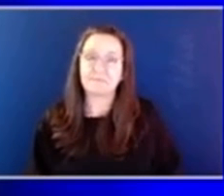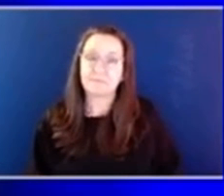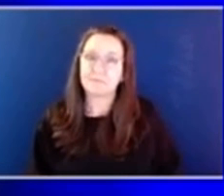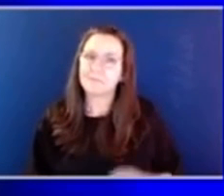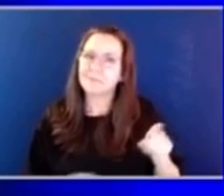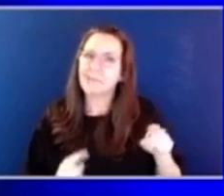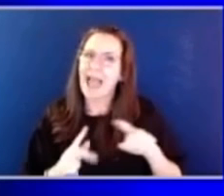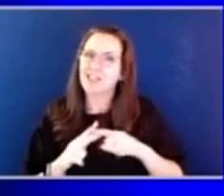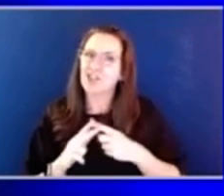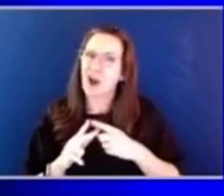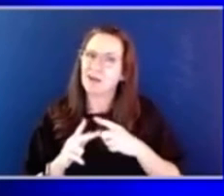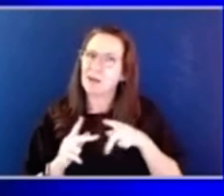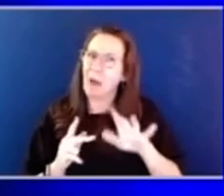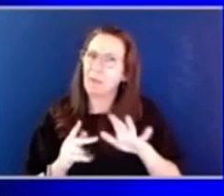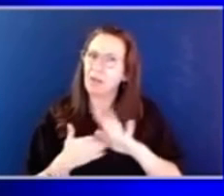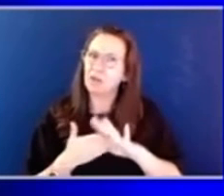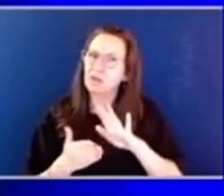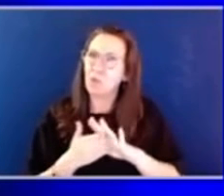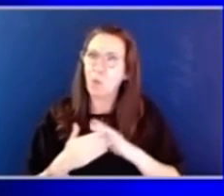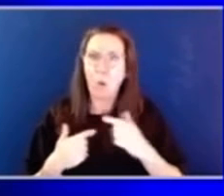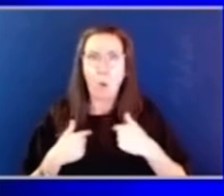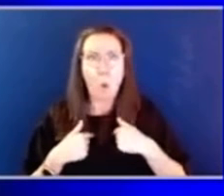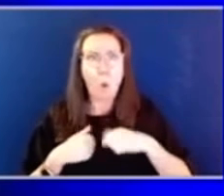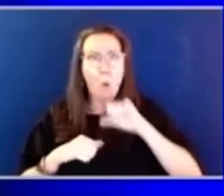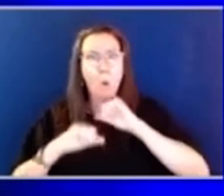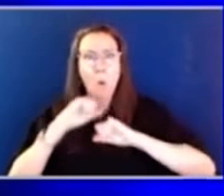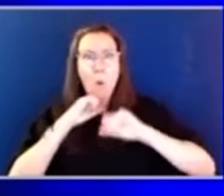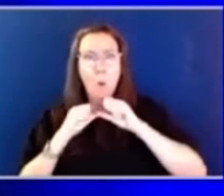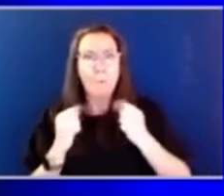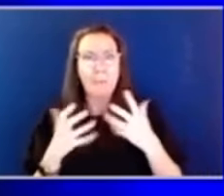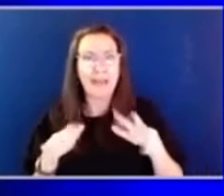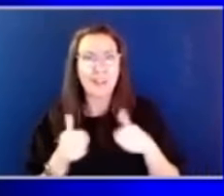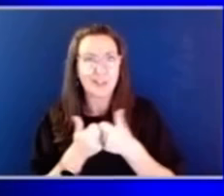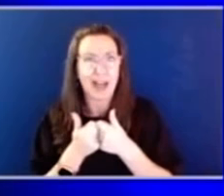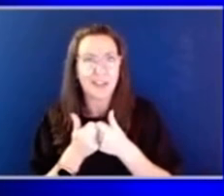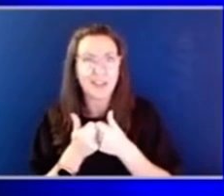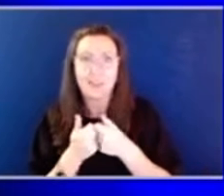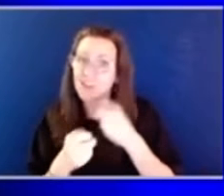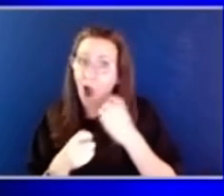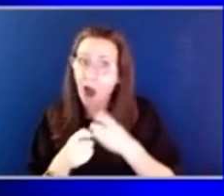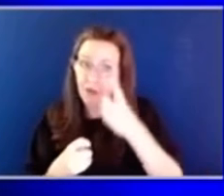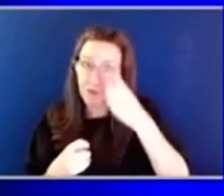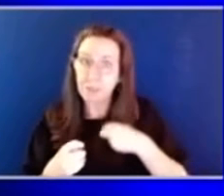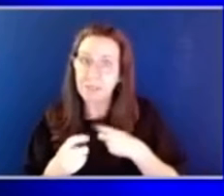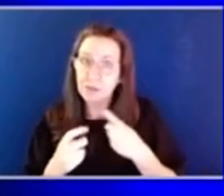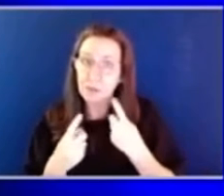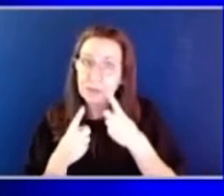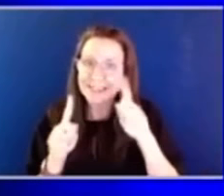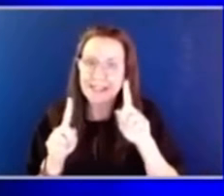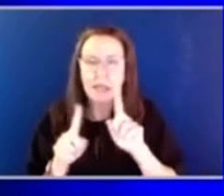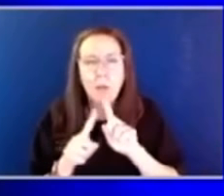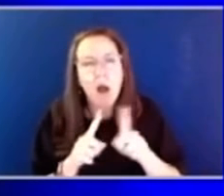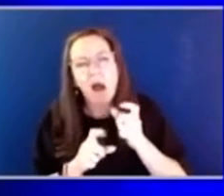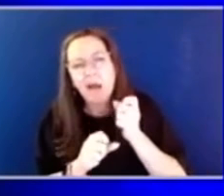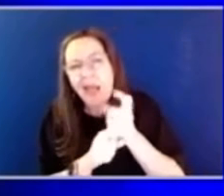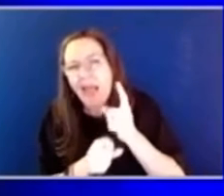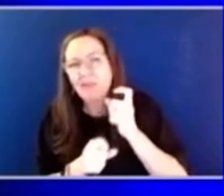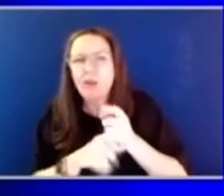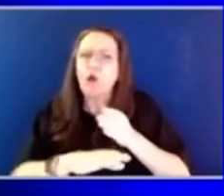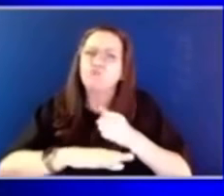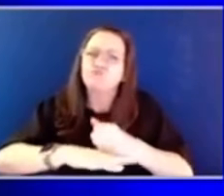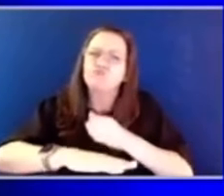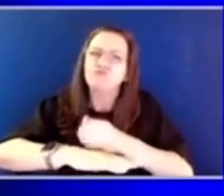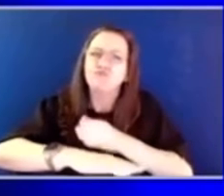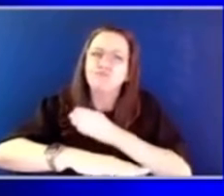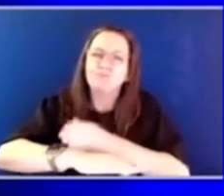IEP. When I began public school, I faced many challenges that made it hard for me to succeed, but each year I have